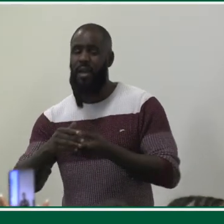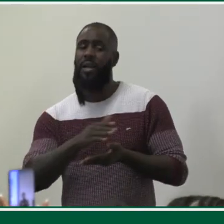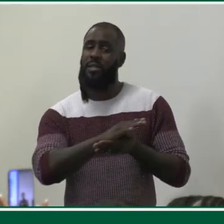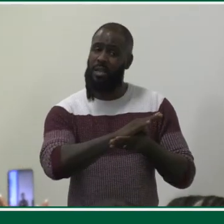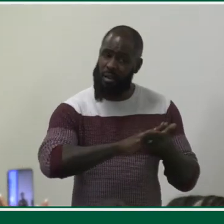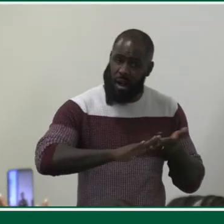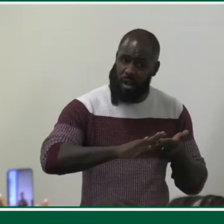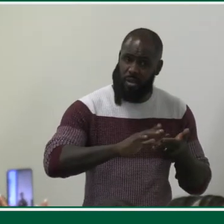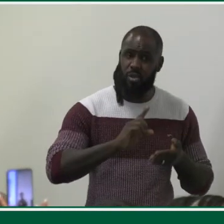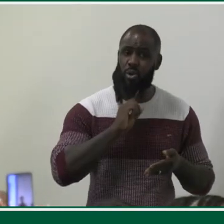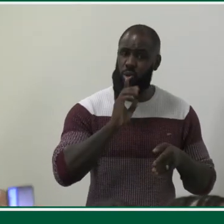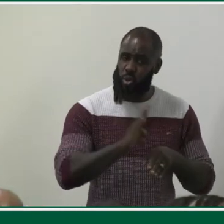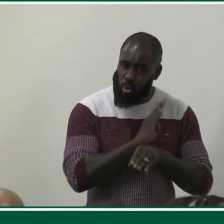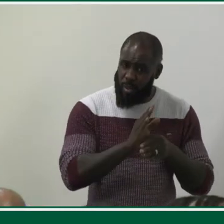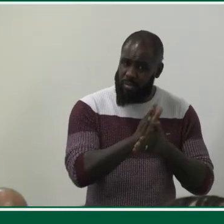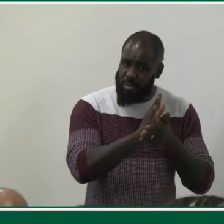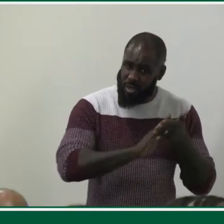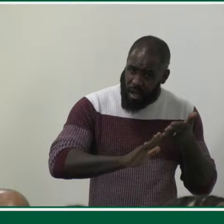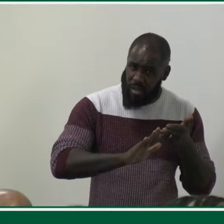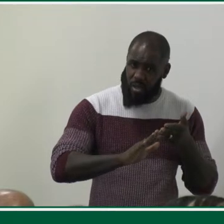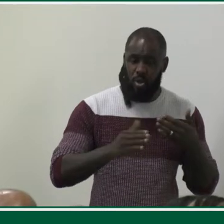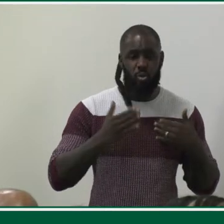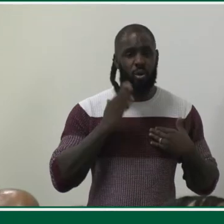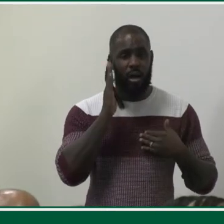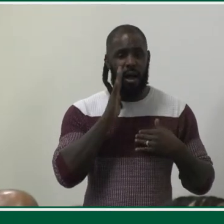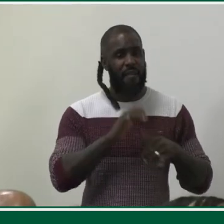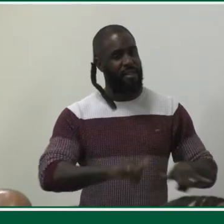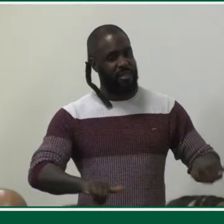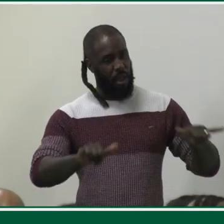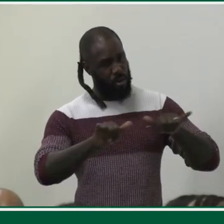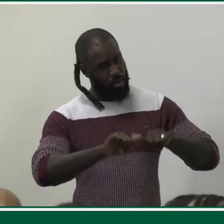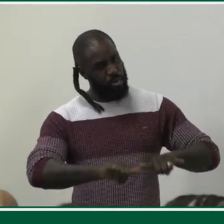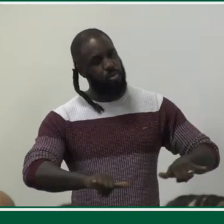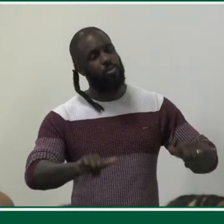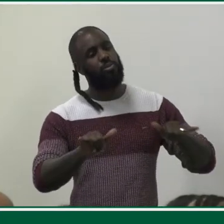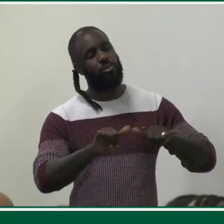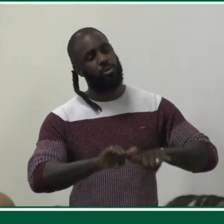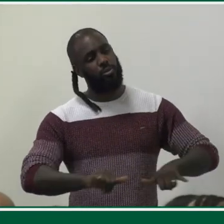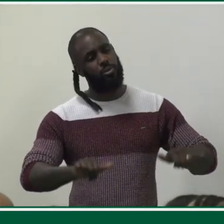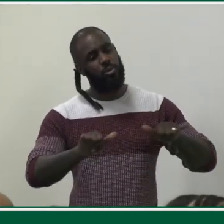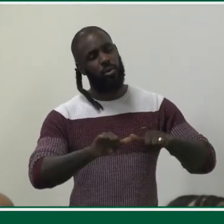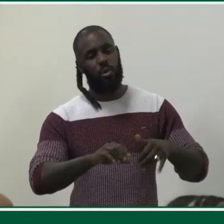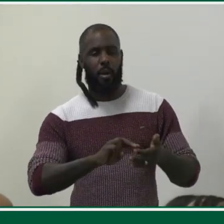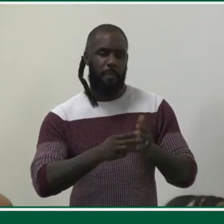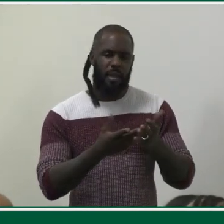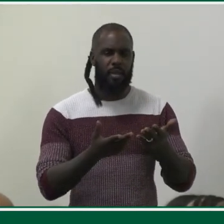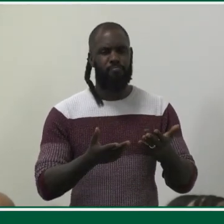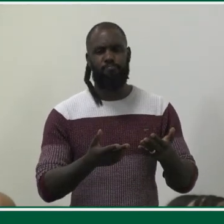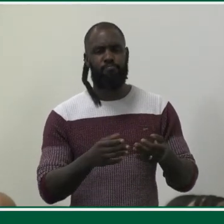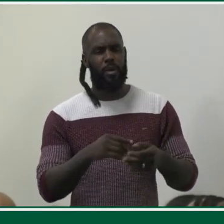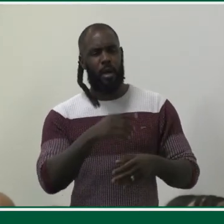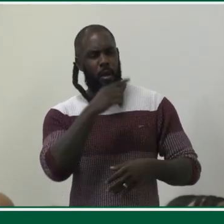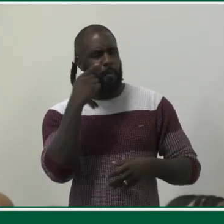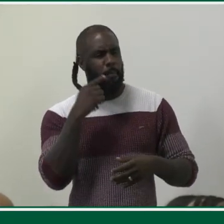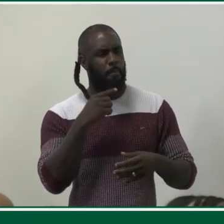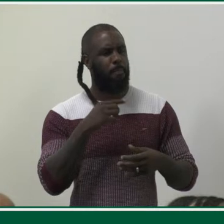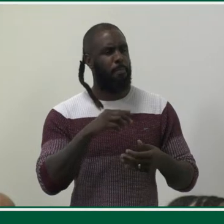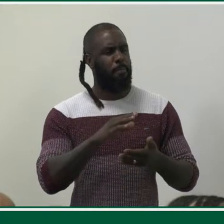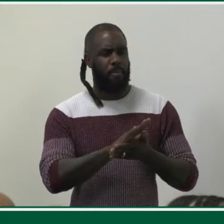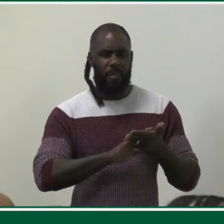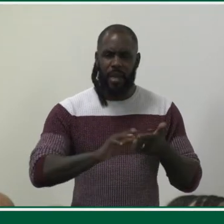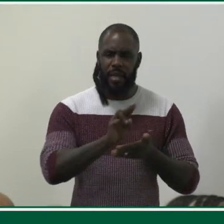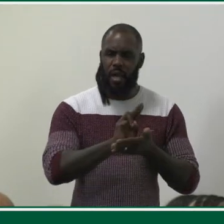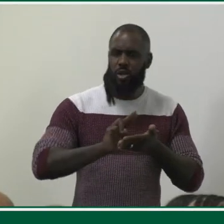we do plan to create a set of standards for what would constitute a Black Honors College, and we will be part of